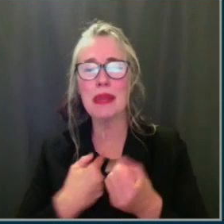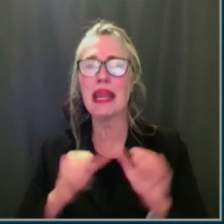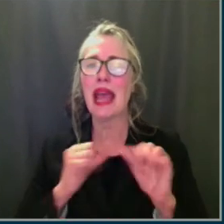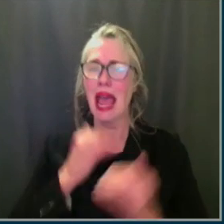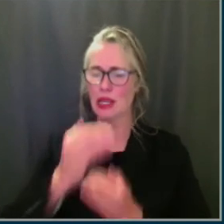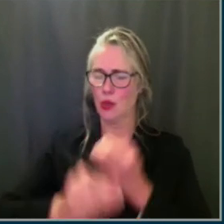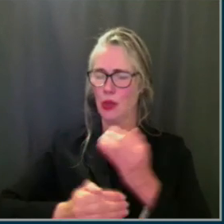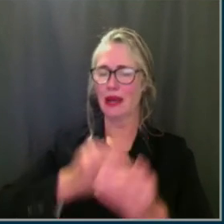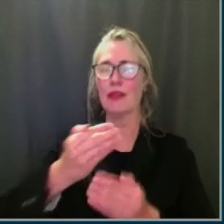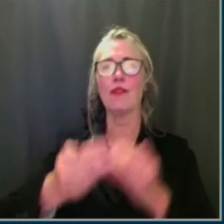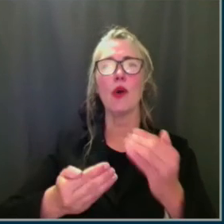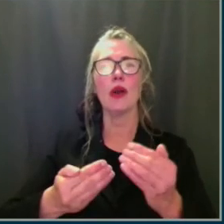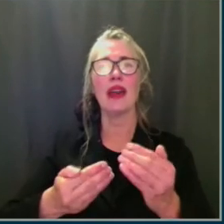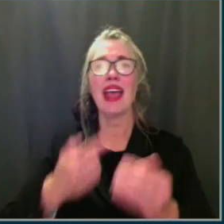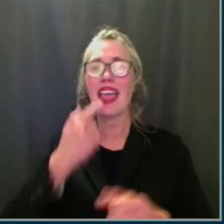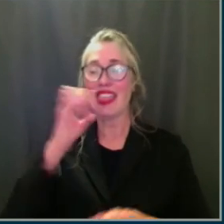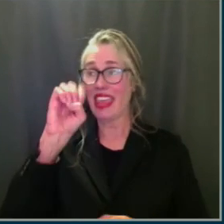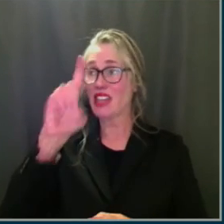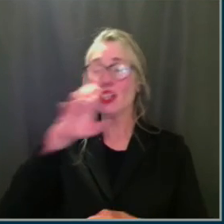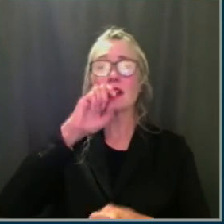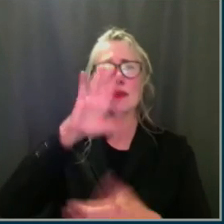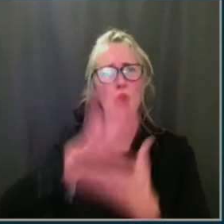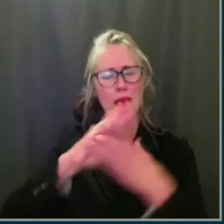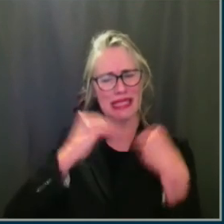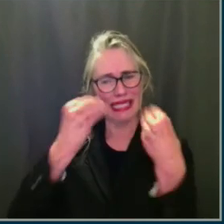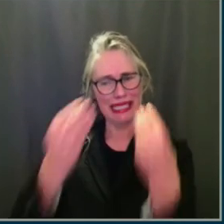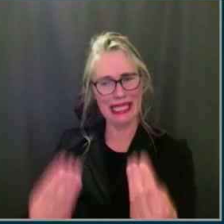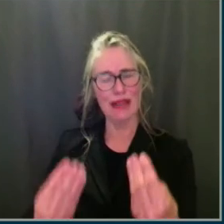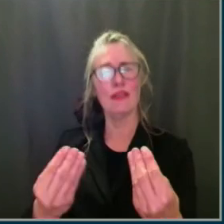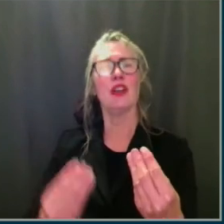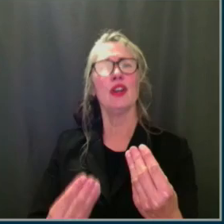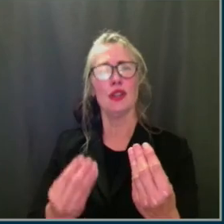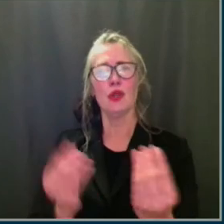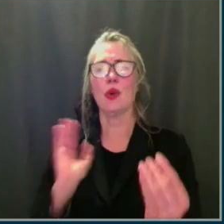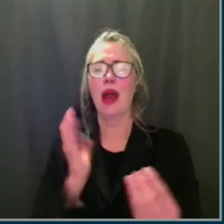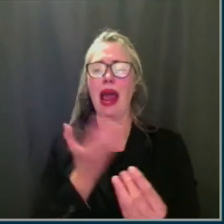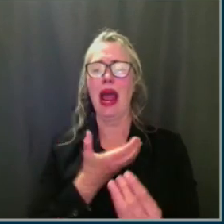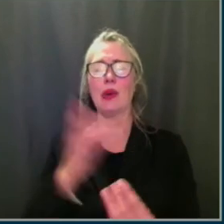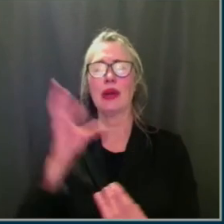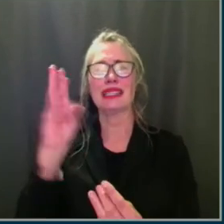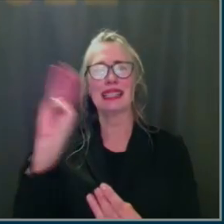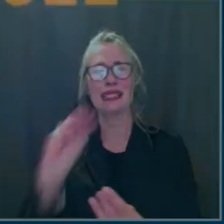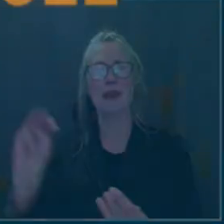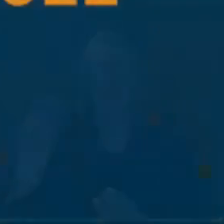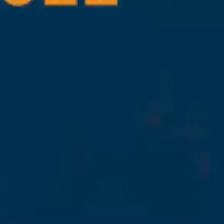promise of education for our 6 million students. Thank you. And enjoy this great convention.